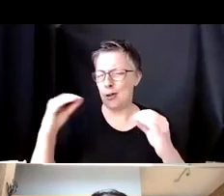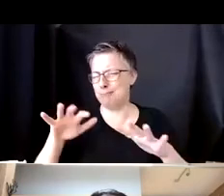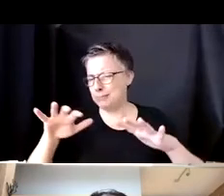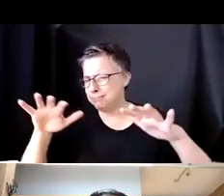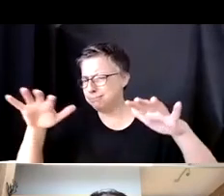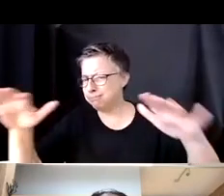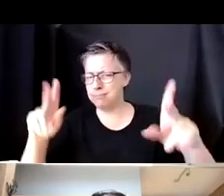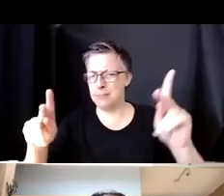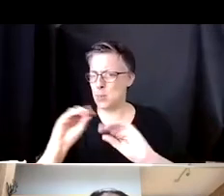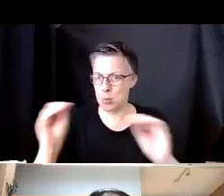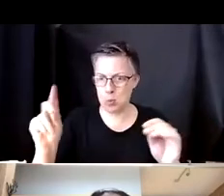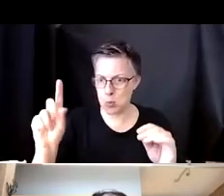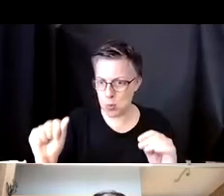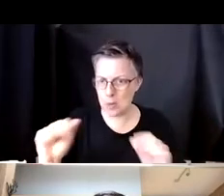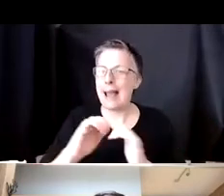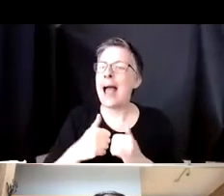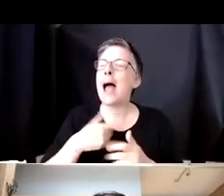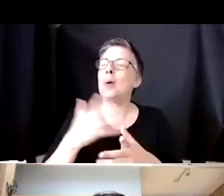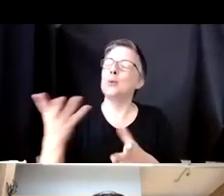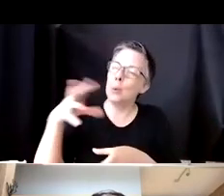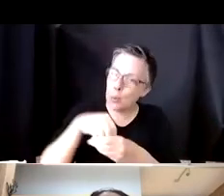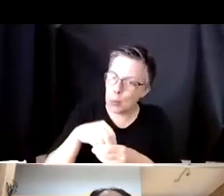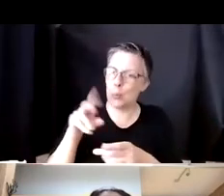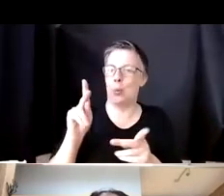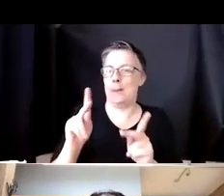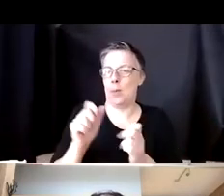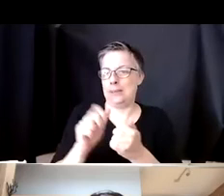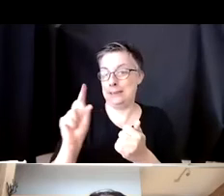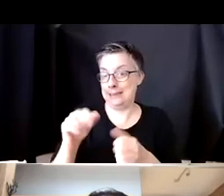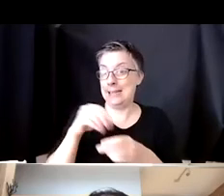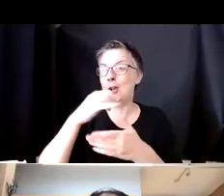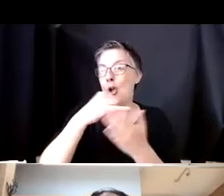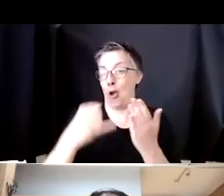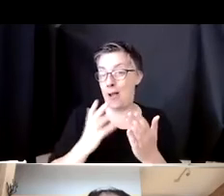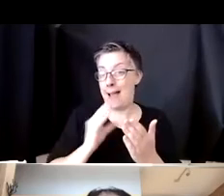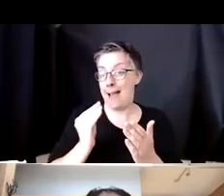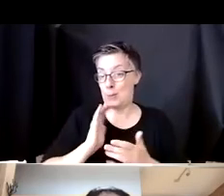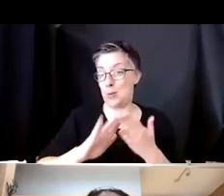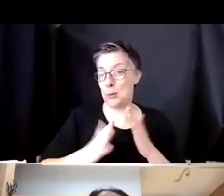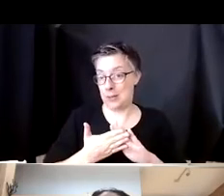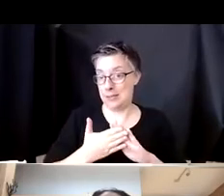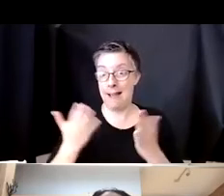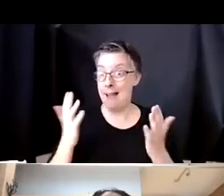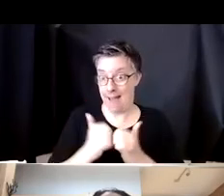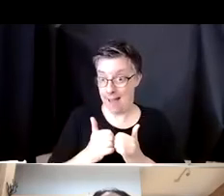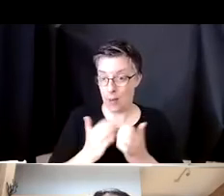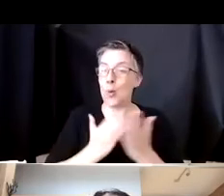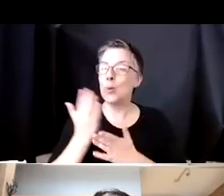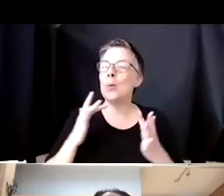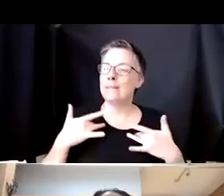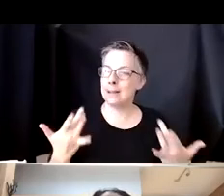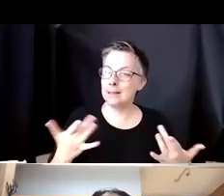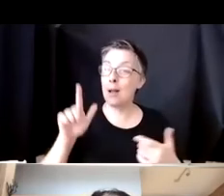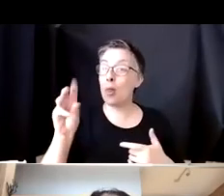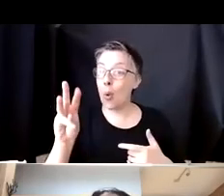without disabilities how to include people with disabilities in the arts and in our community through events such as Lowell and